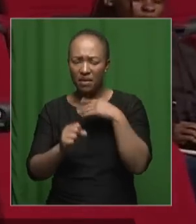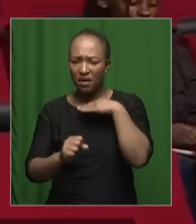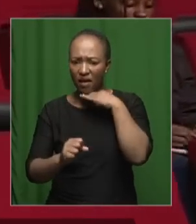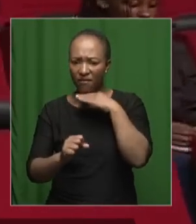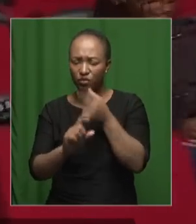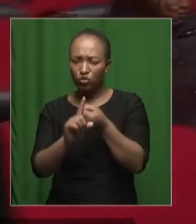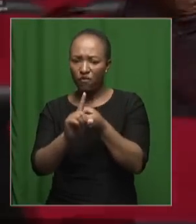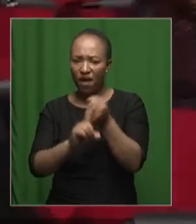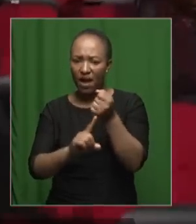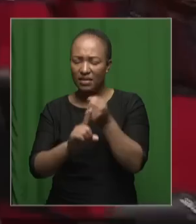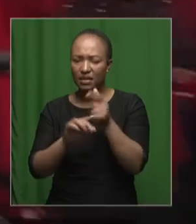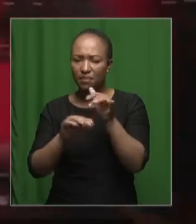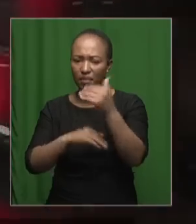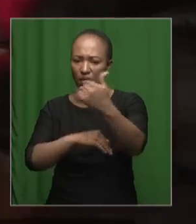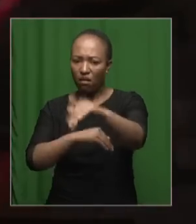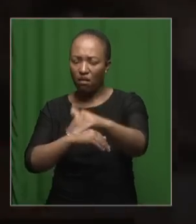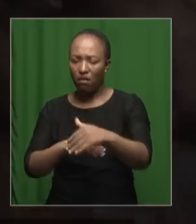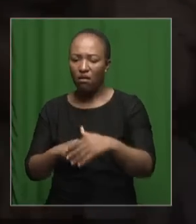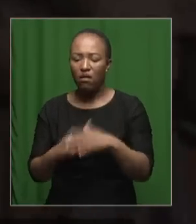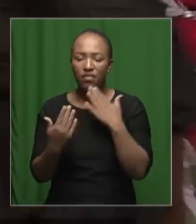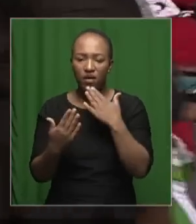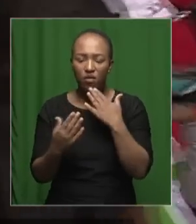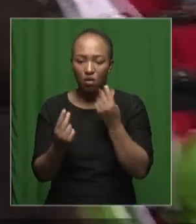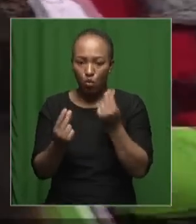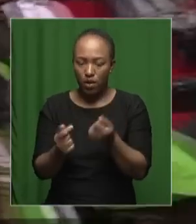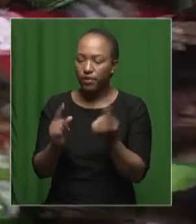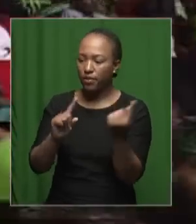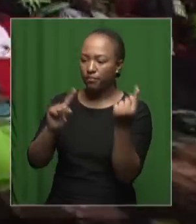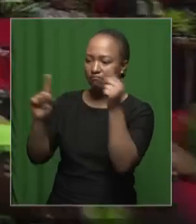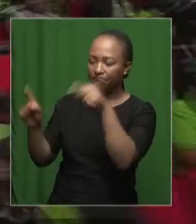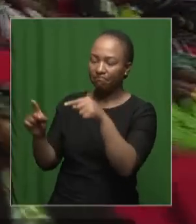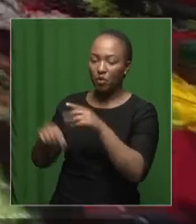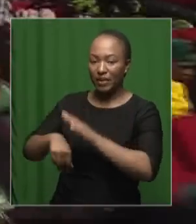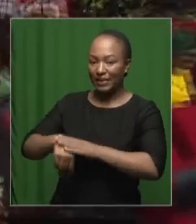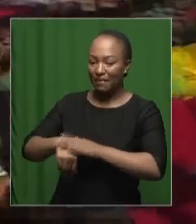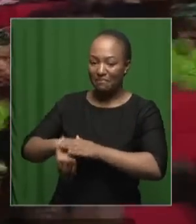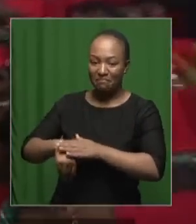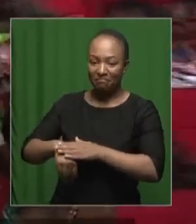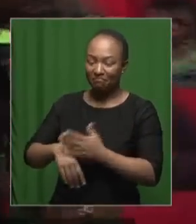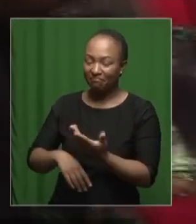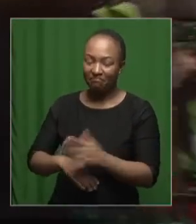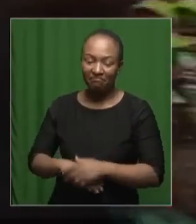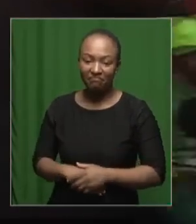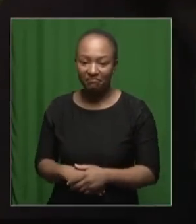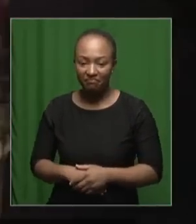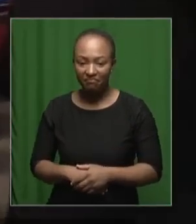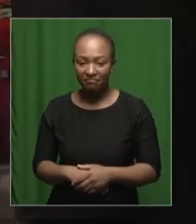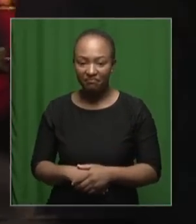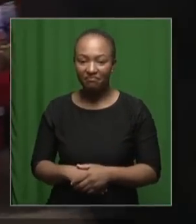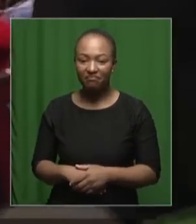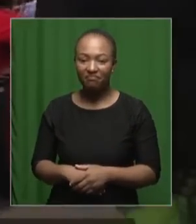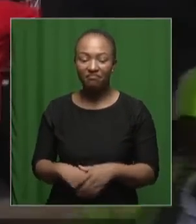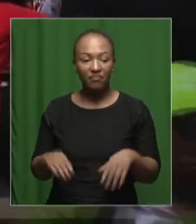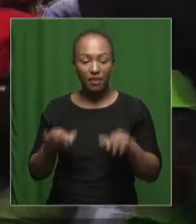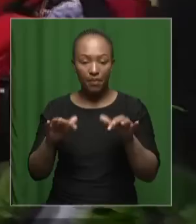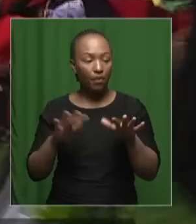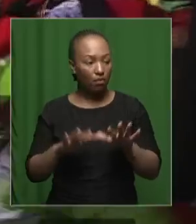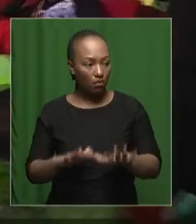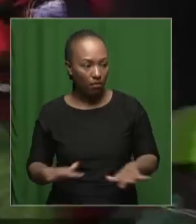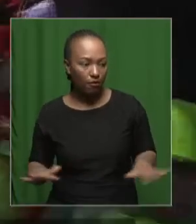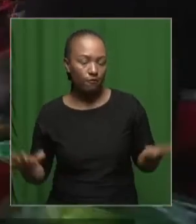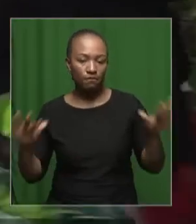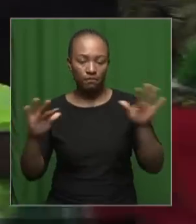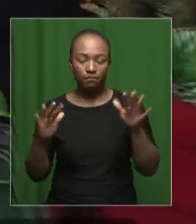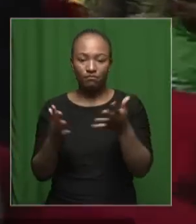immigration? All right, thank you very much indeed. Let's go across very quickly because time is of the essence. And I guess the general sentiment is that